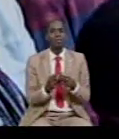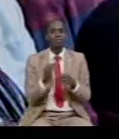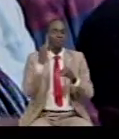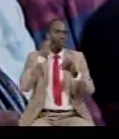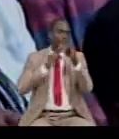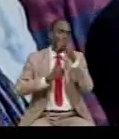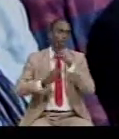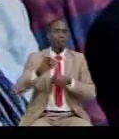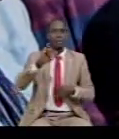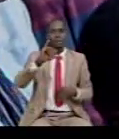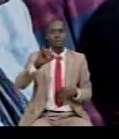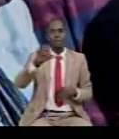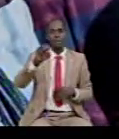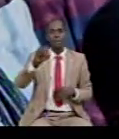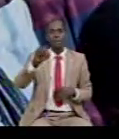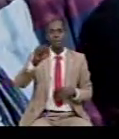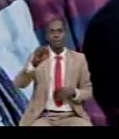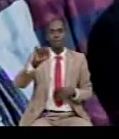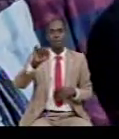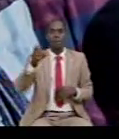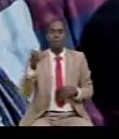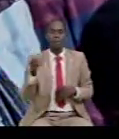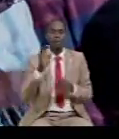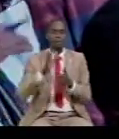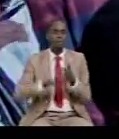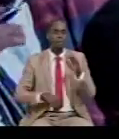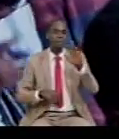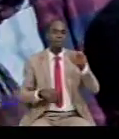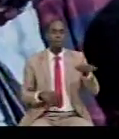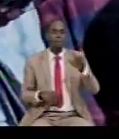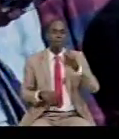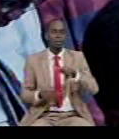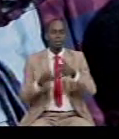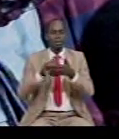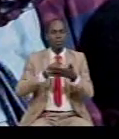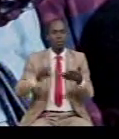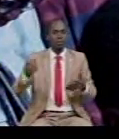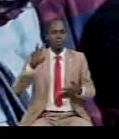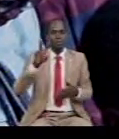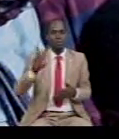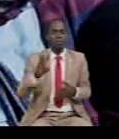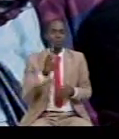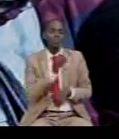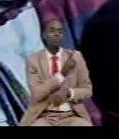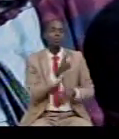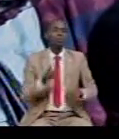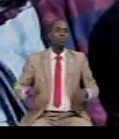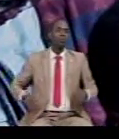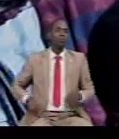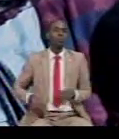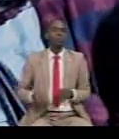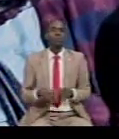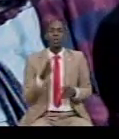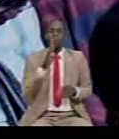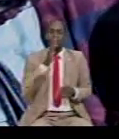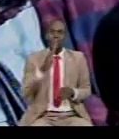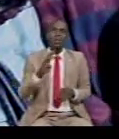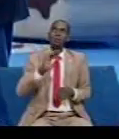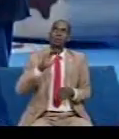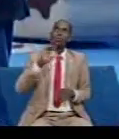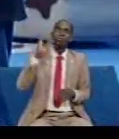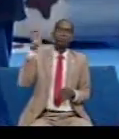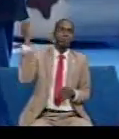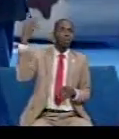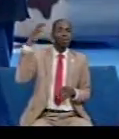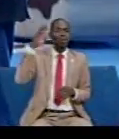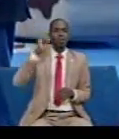chapter 33, and I'm reading from verse 2. Isaiah chapter 33, verse 2. Lord, be gracious unto